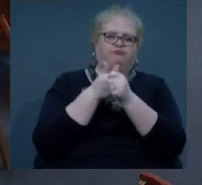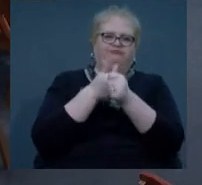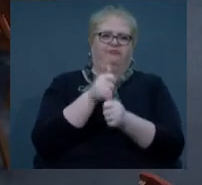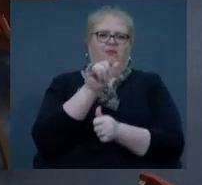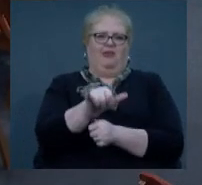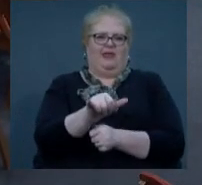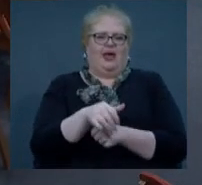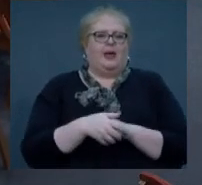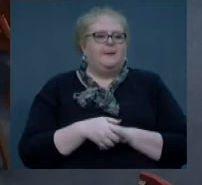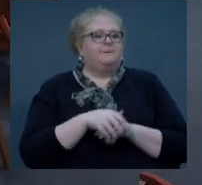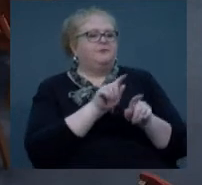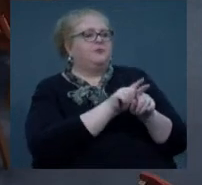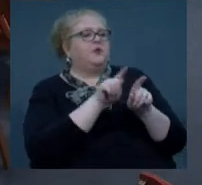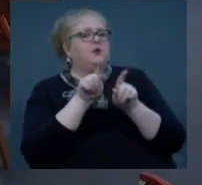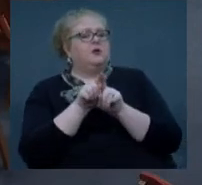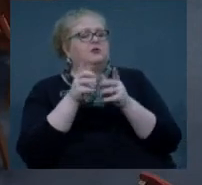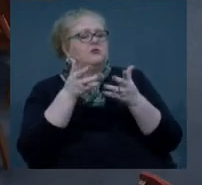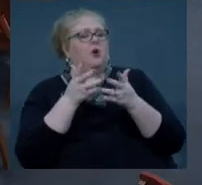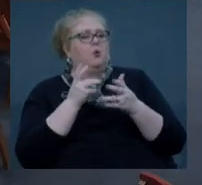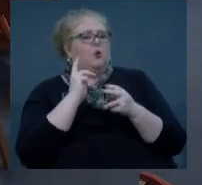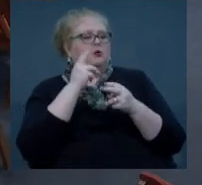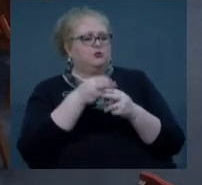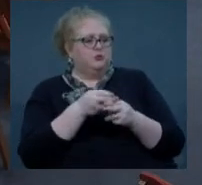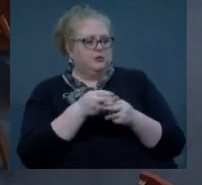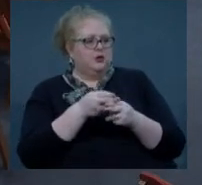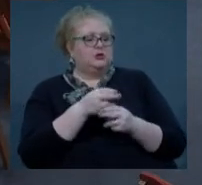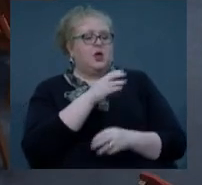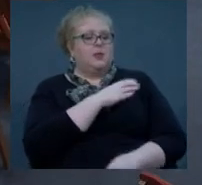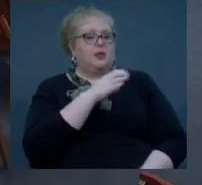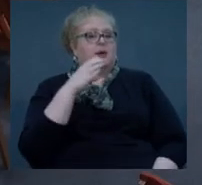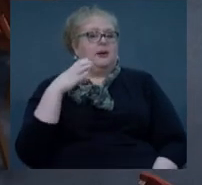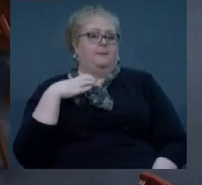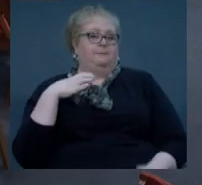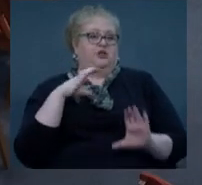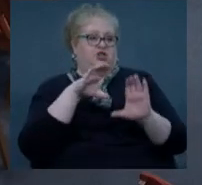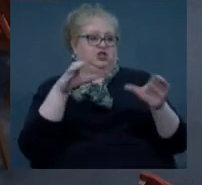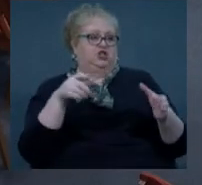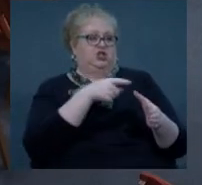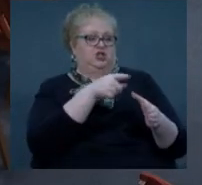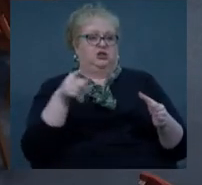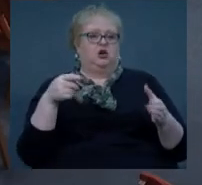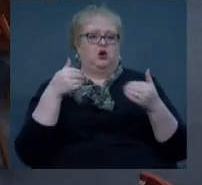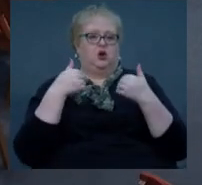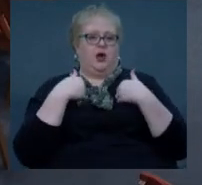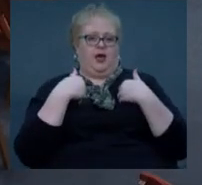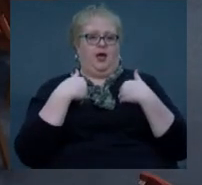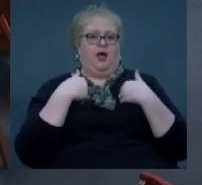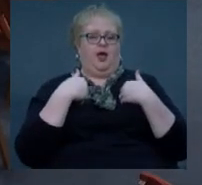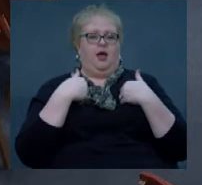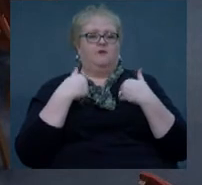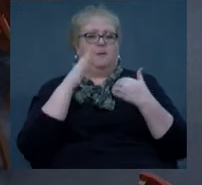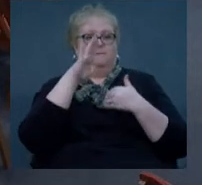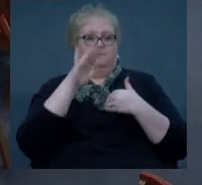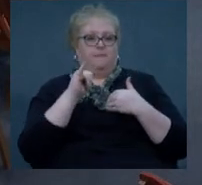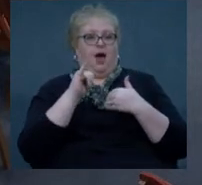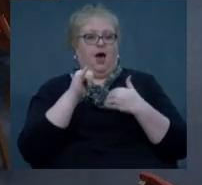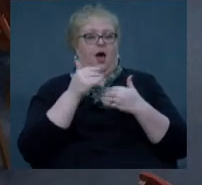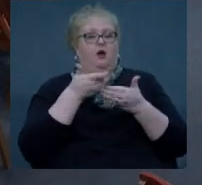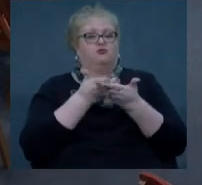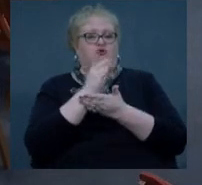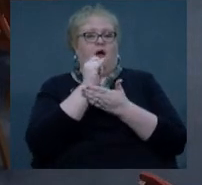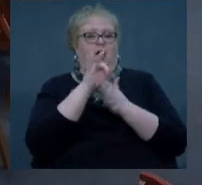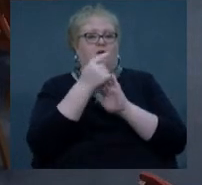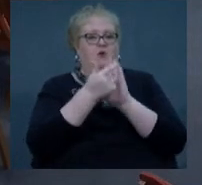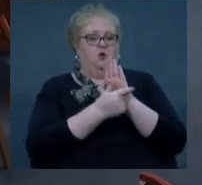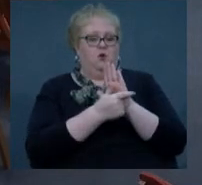that the commission, by ordinance, has a right to set up committees